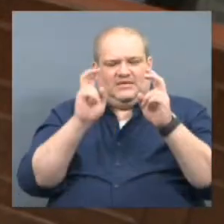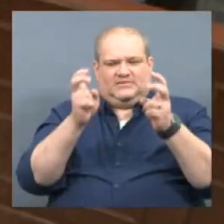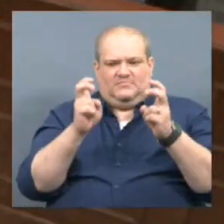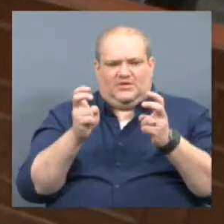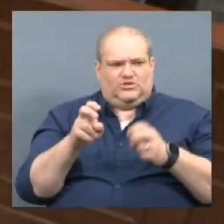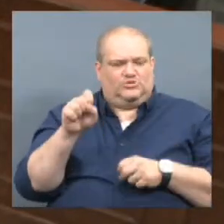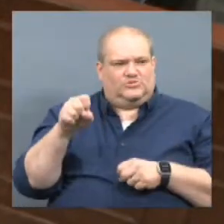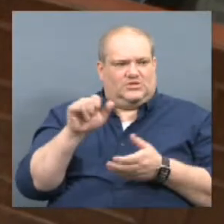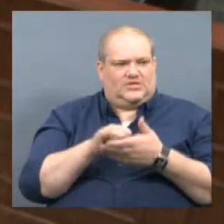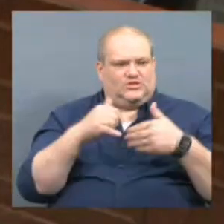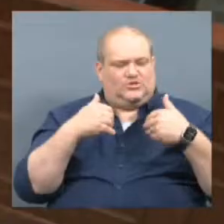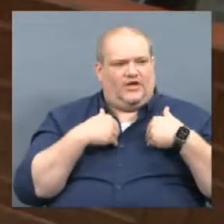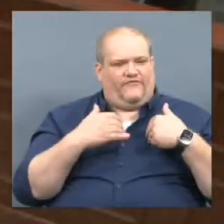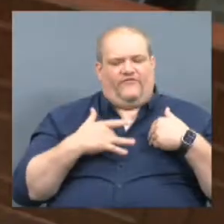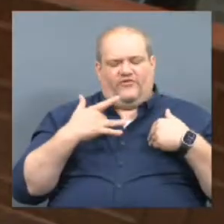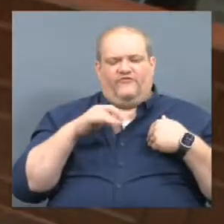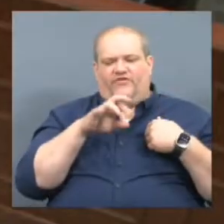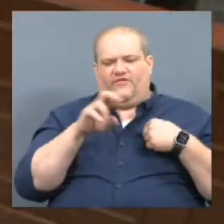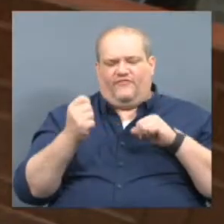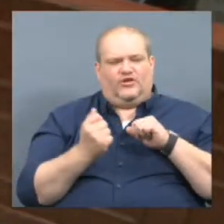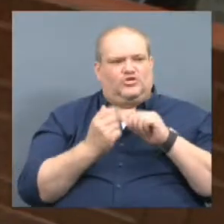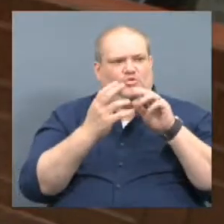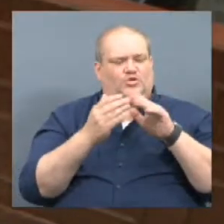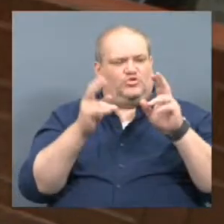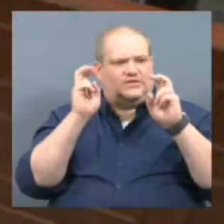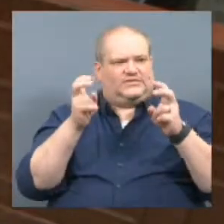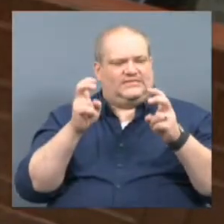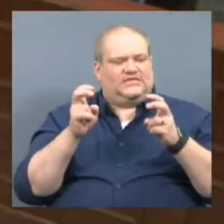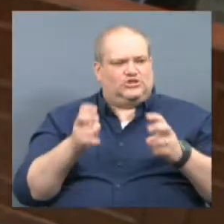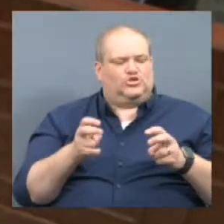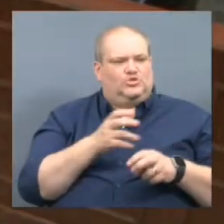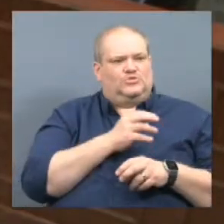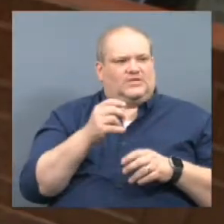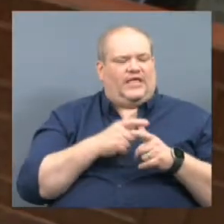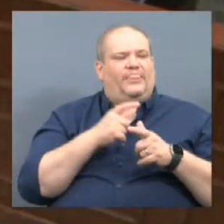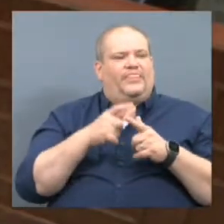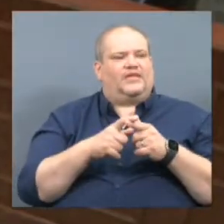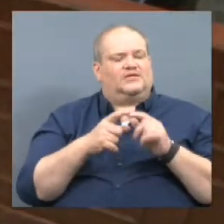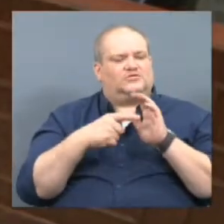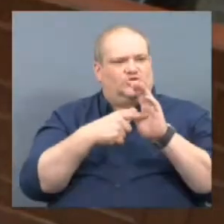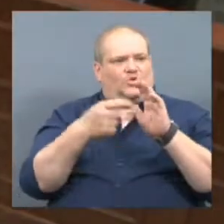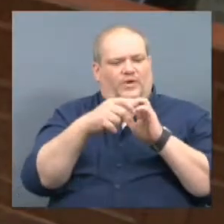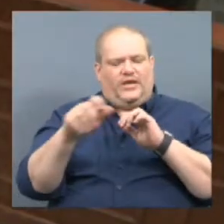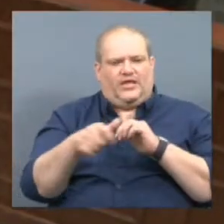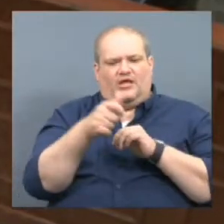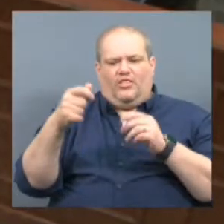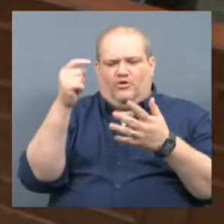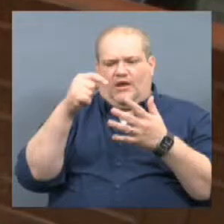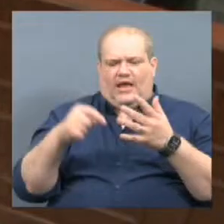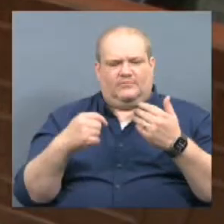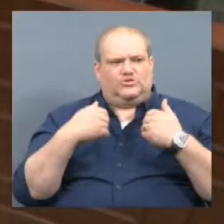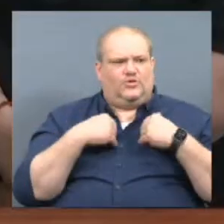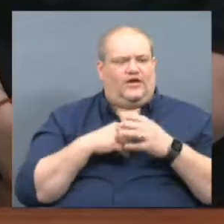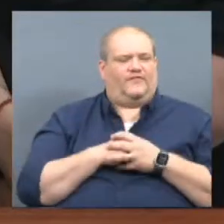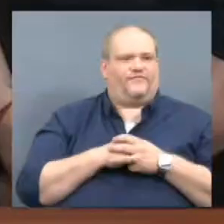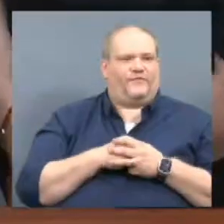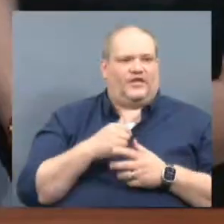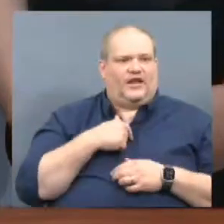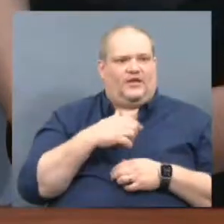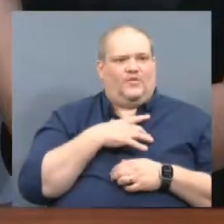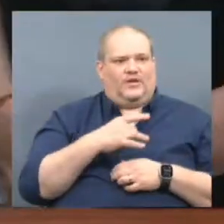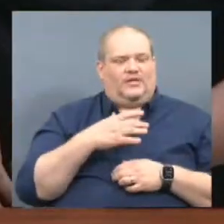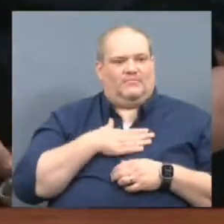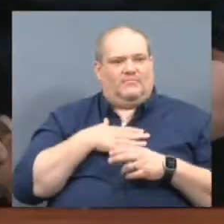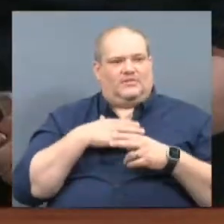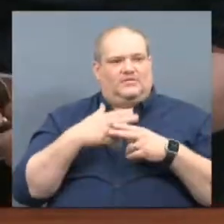Yes. that you have. Feel free to please address those issues and to present any other items you have. Okay, so I would like to state